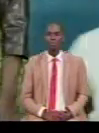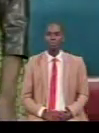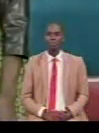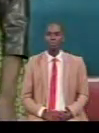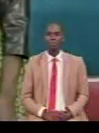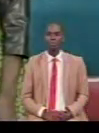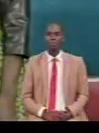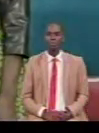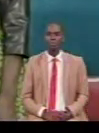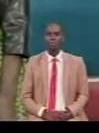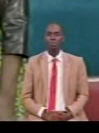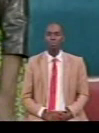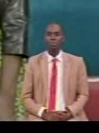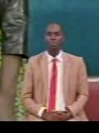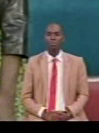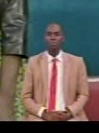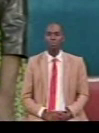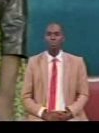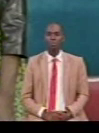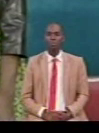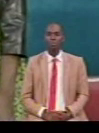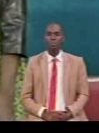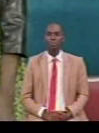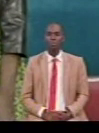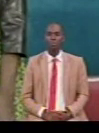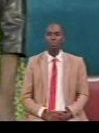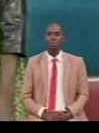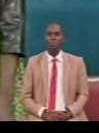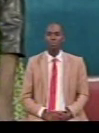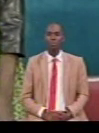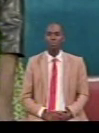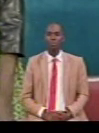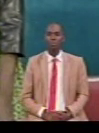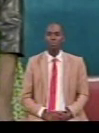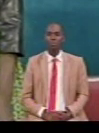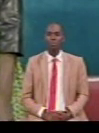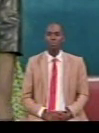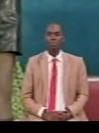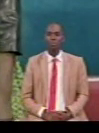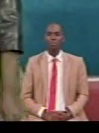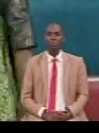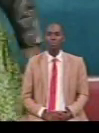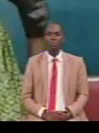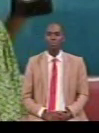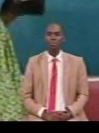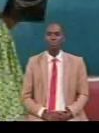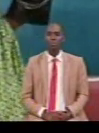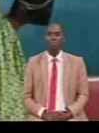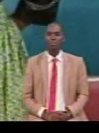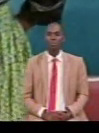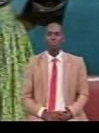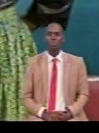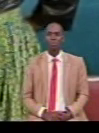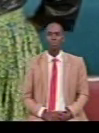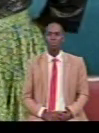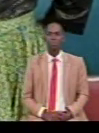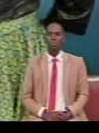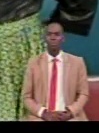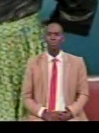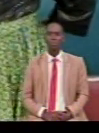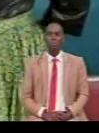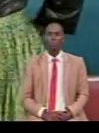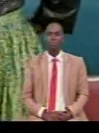Zambia. Nditandizira kuperekera umboni wa mai Harriet Msonda. mwamena na dwalira.